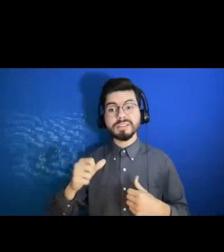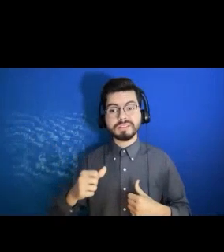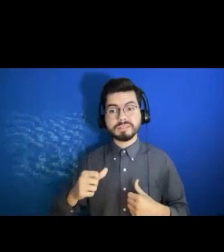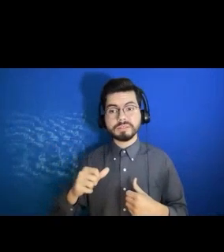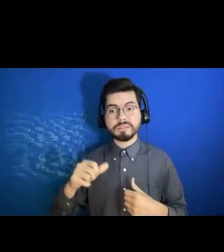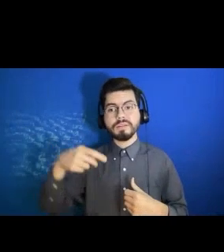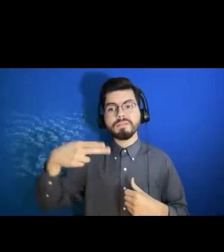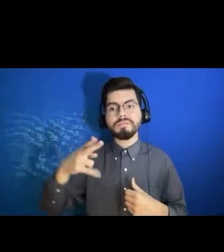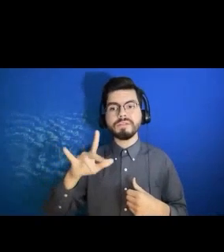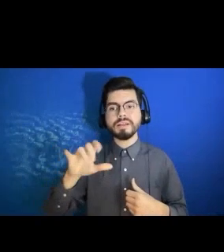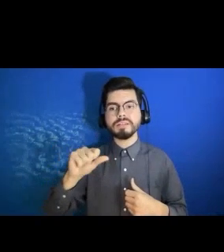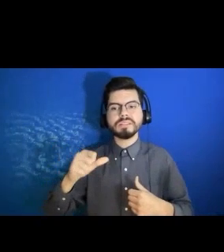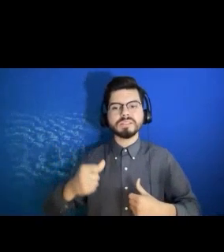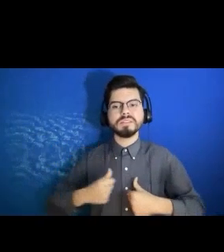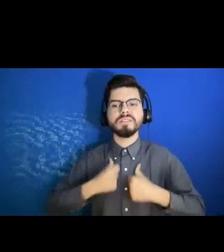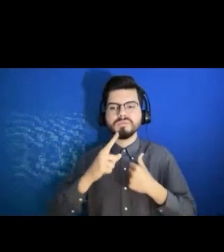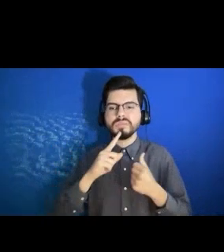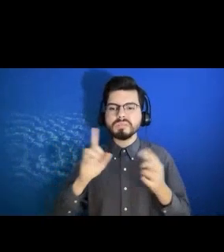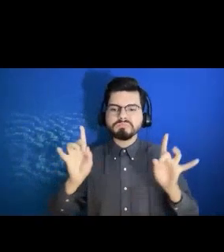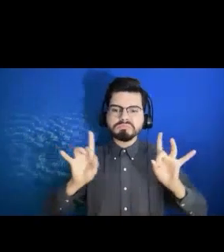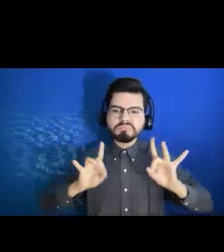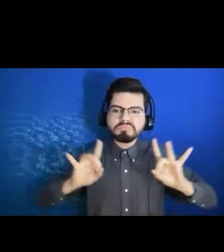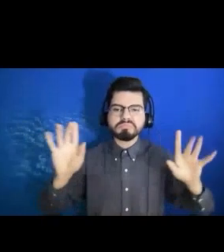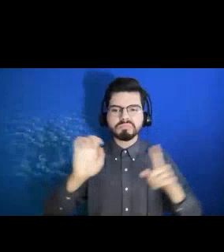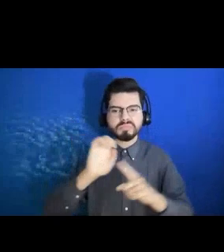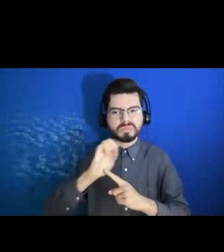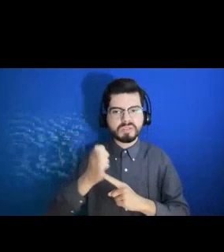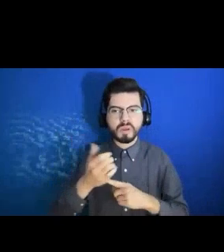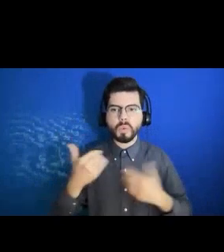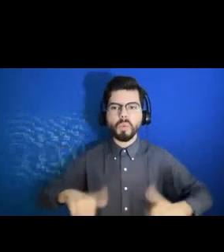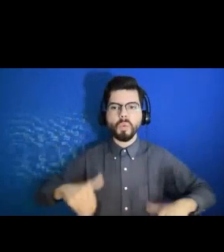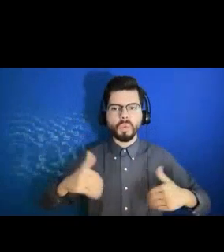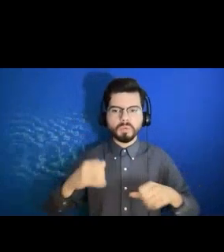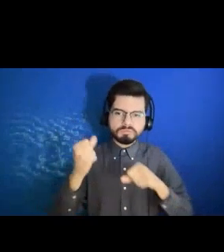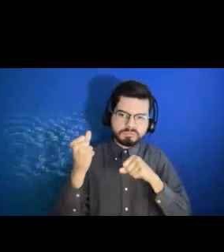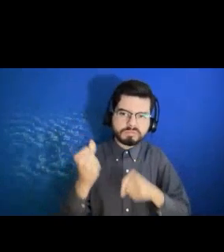And they're only found in these types of environments. They're not found very many places.